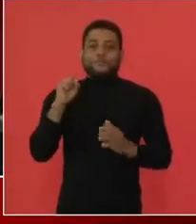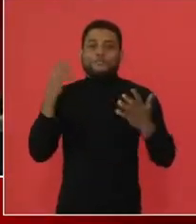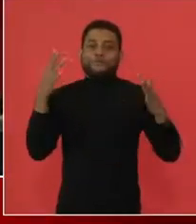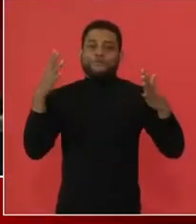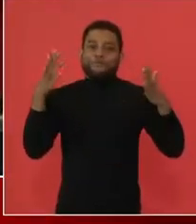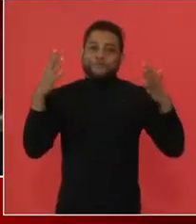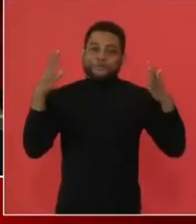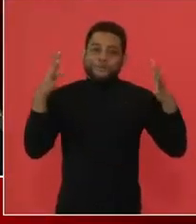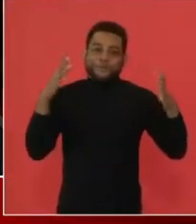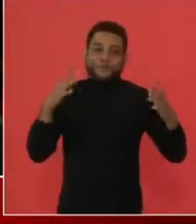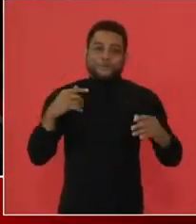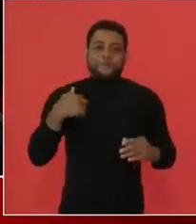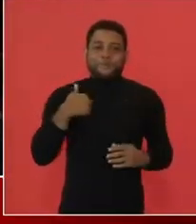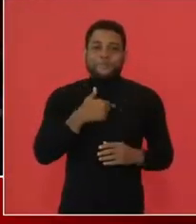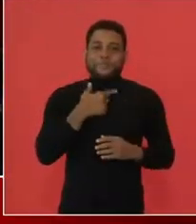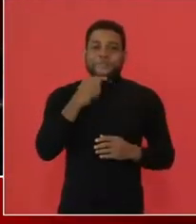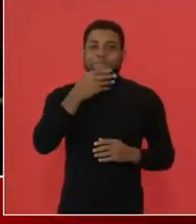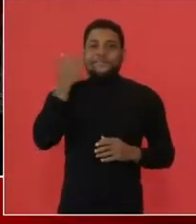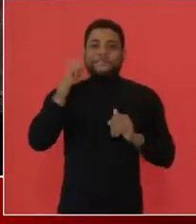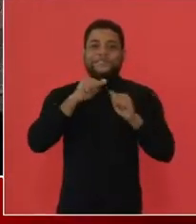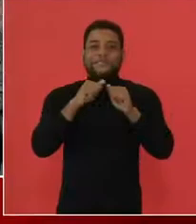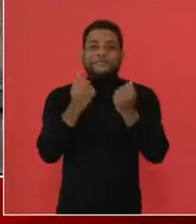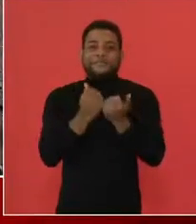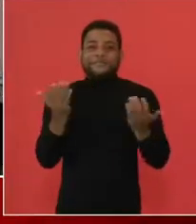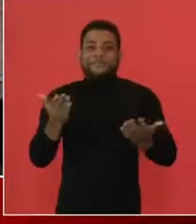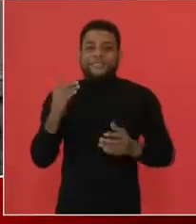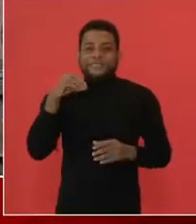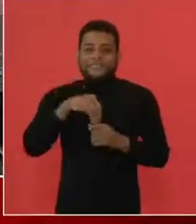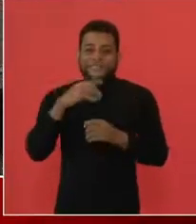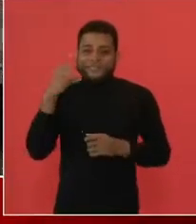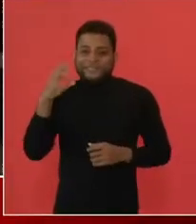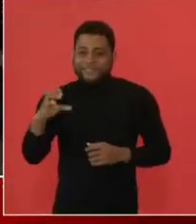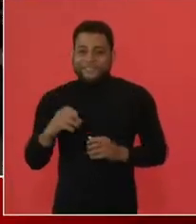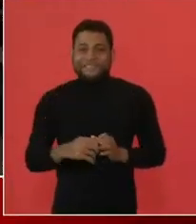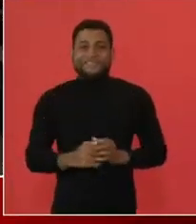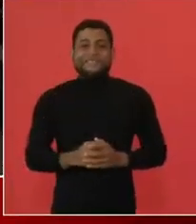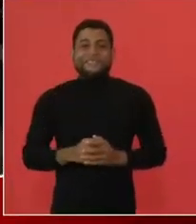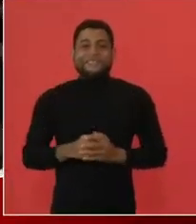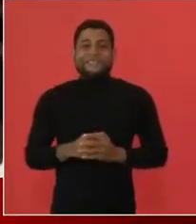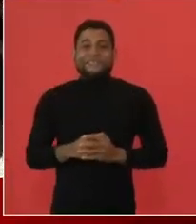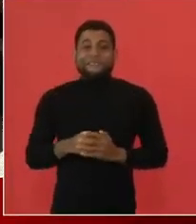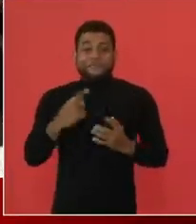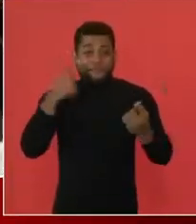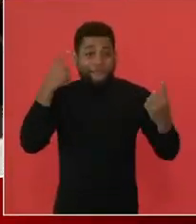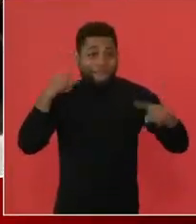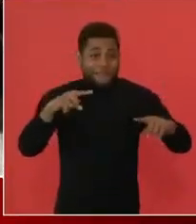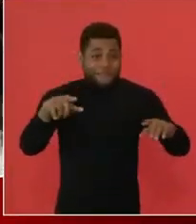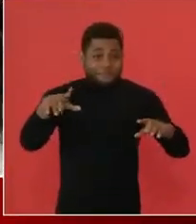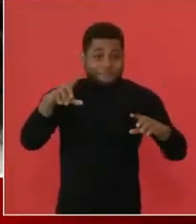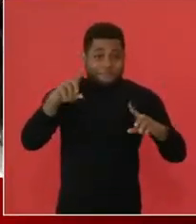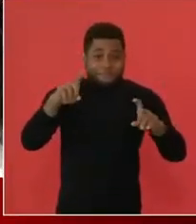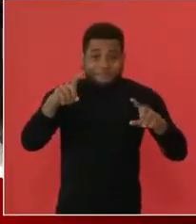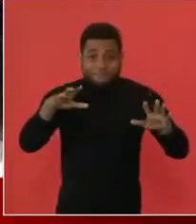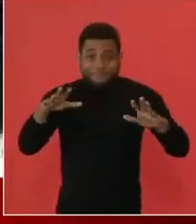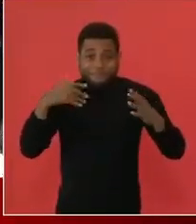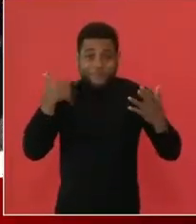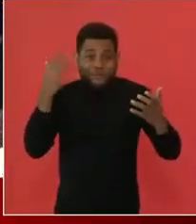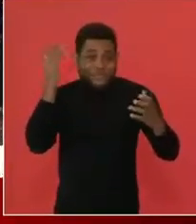The best agency in the District of Columbia. DOES, make some noise.